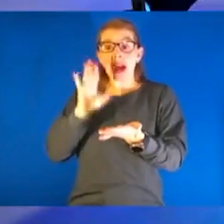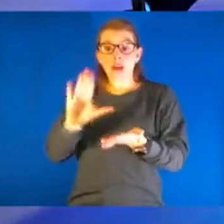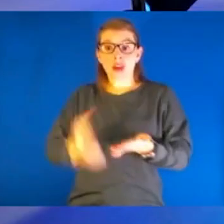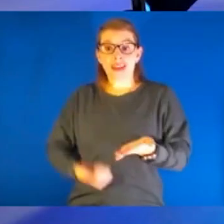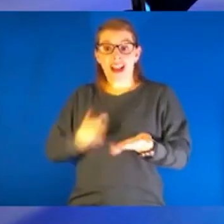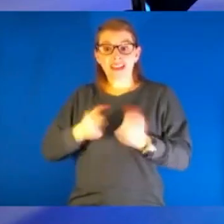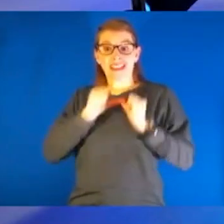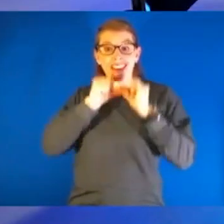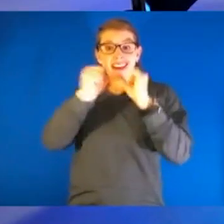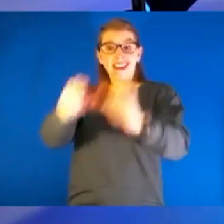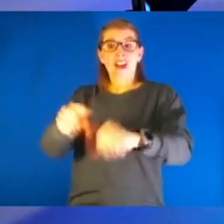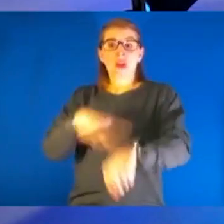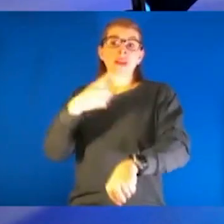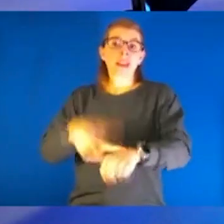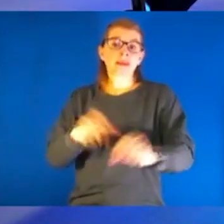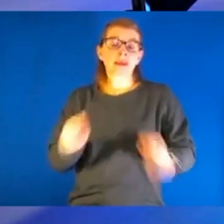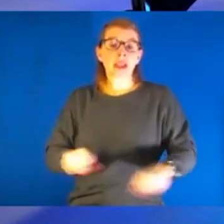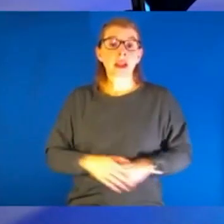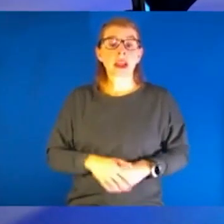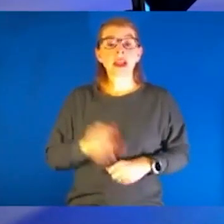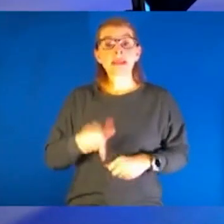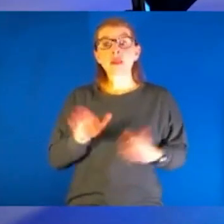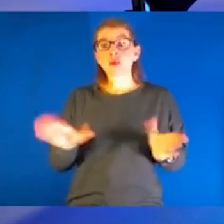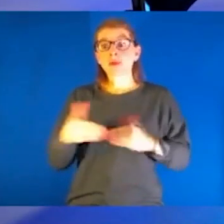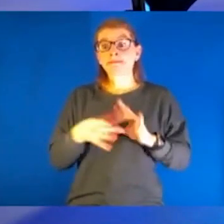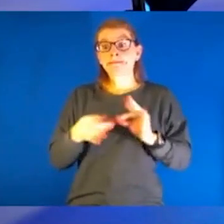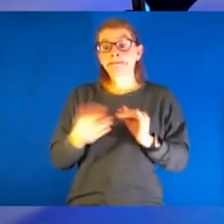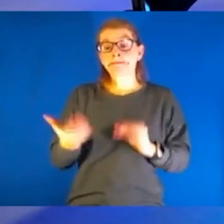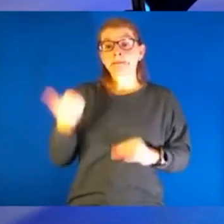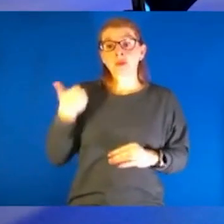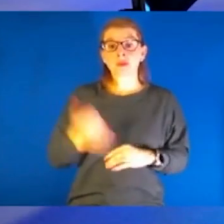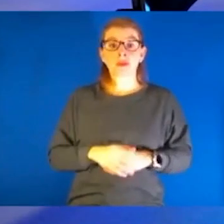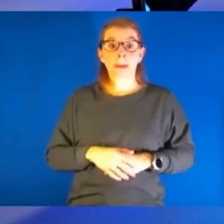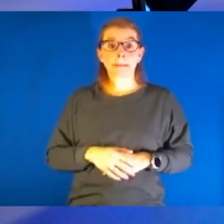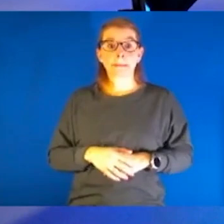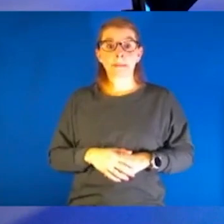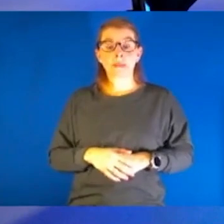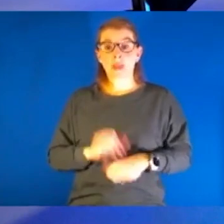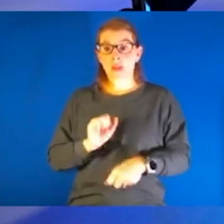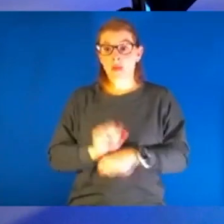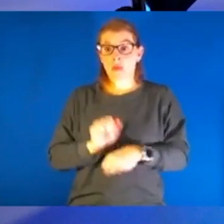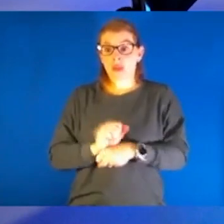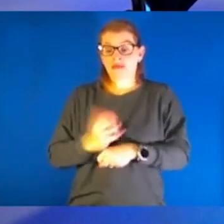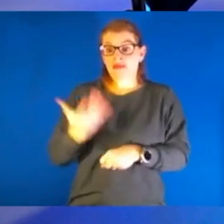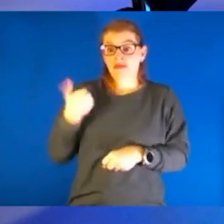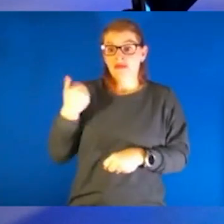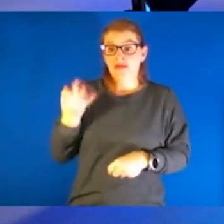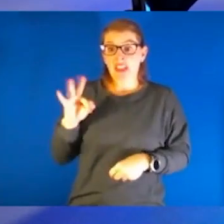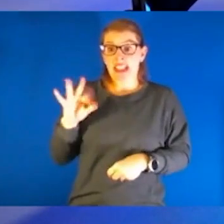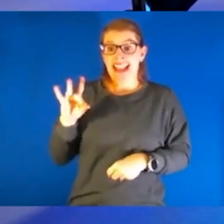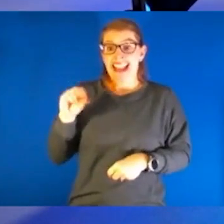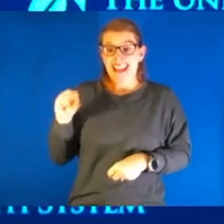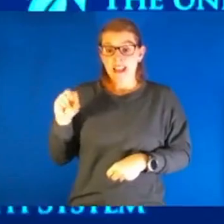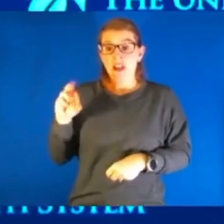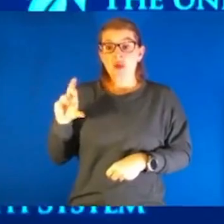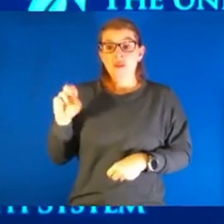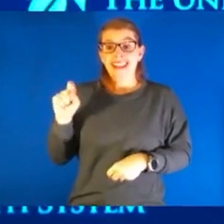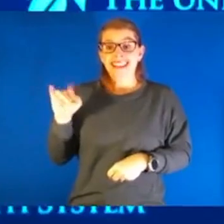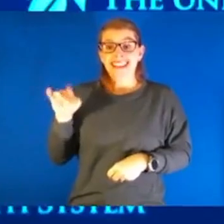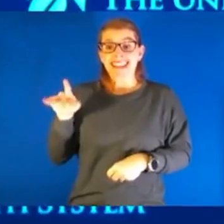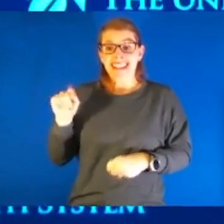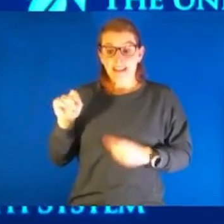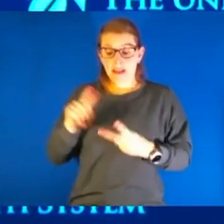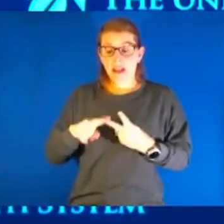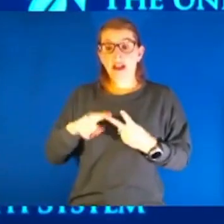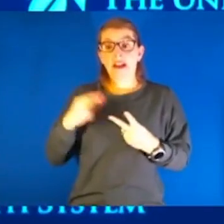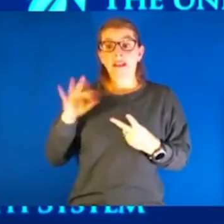I've said in this program before, as a resident, then back in the late 80s and a fellow in the early 90s here at KU, especially in